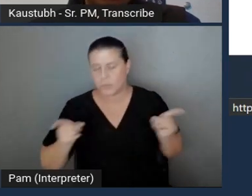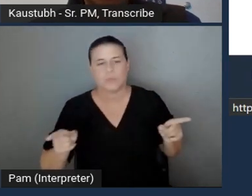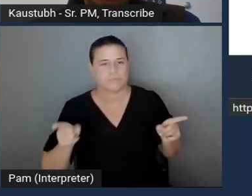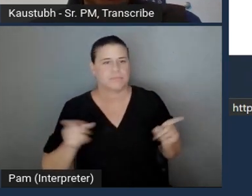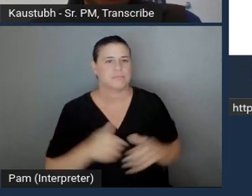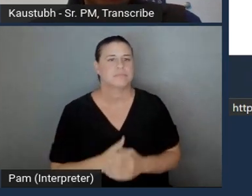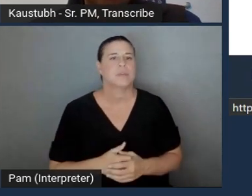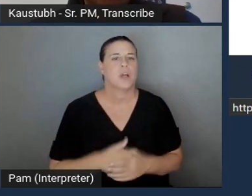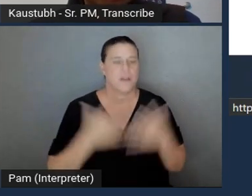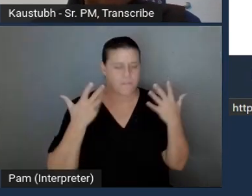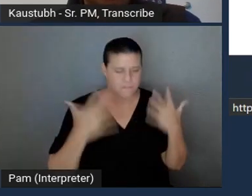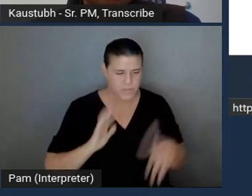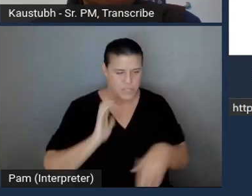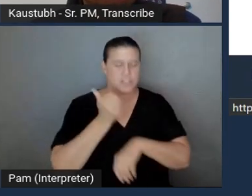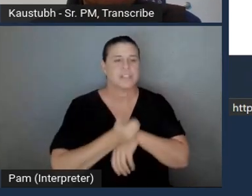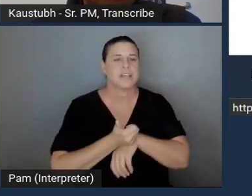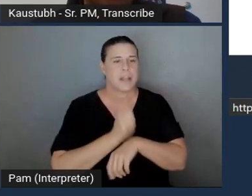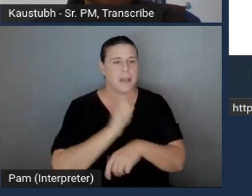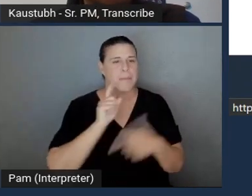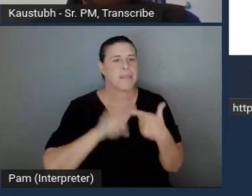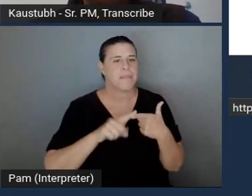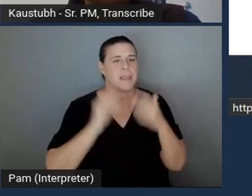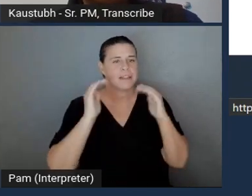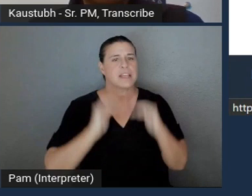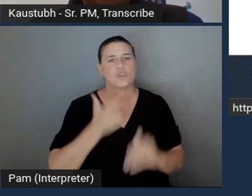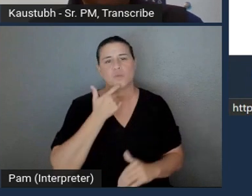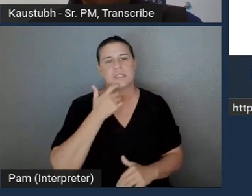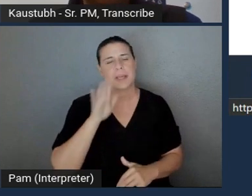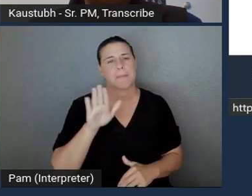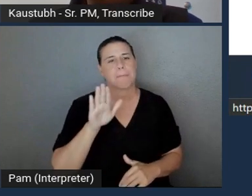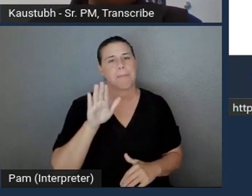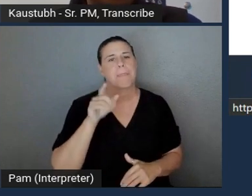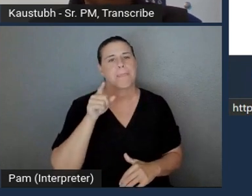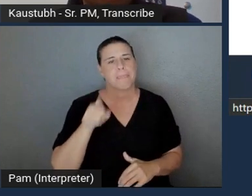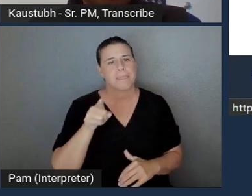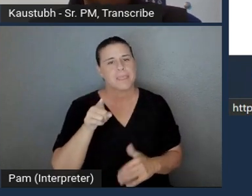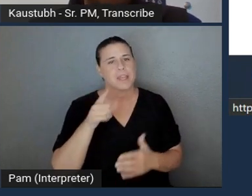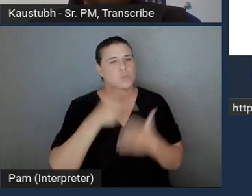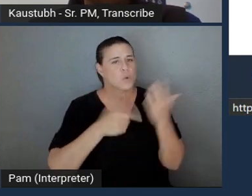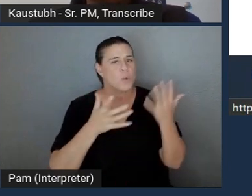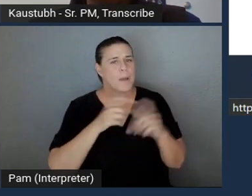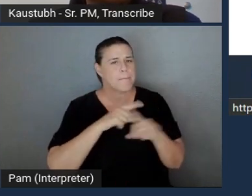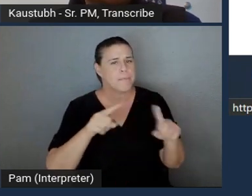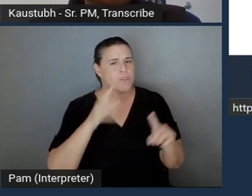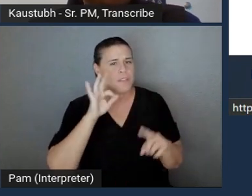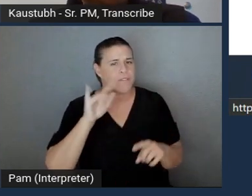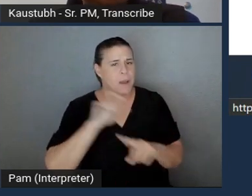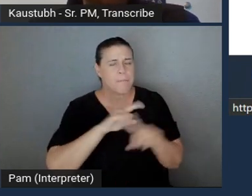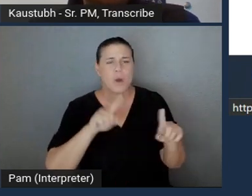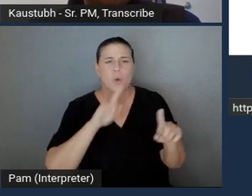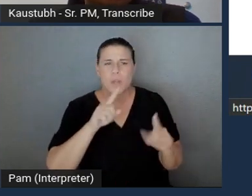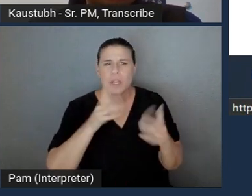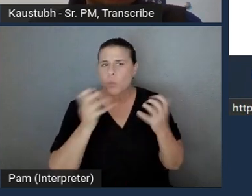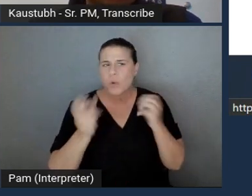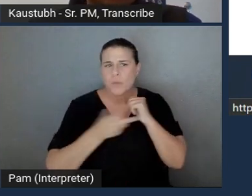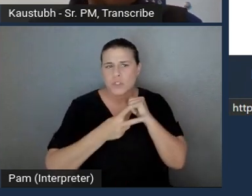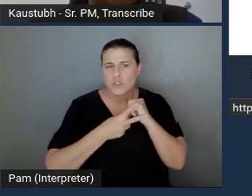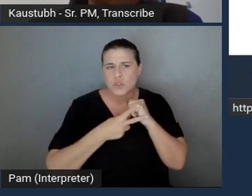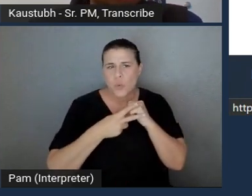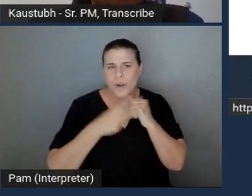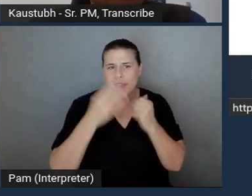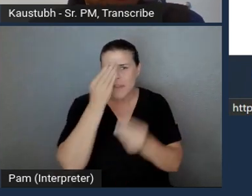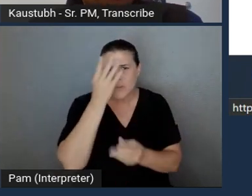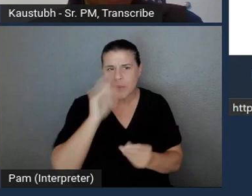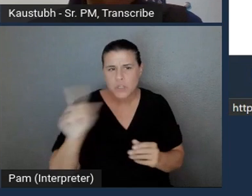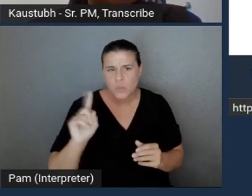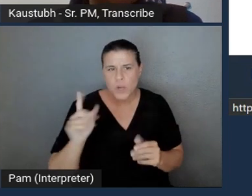So once you set that up, the next thing you want to tell us is, hey, yeah, this is the input file, but where do you want to actually, store this output? So you